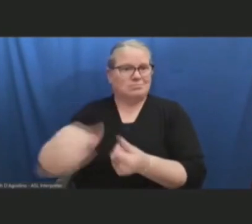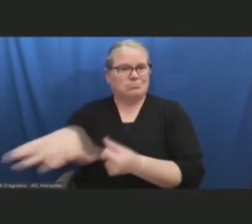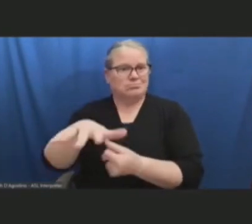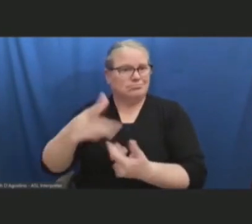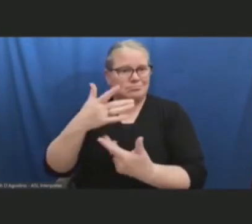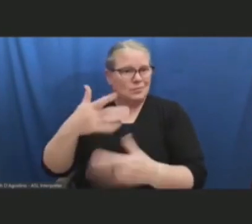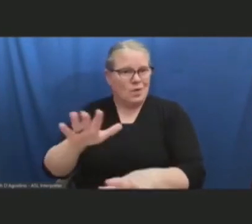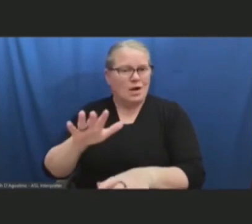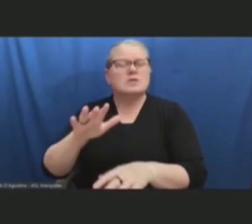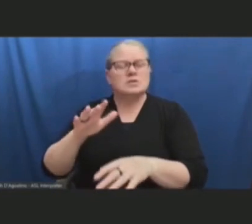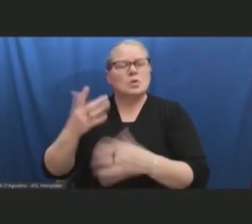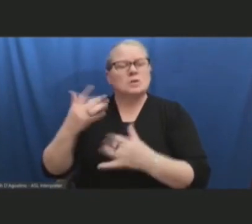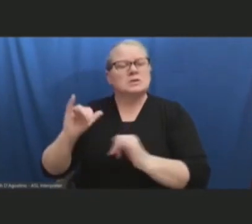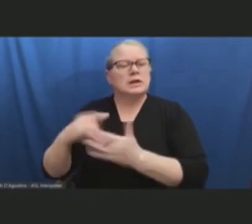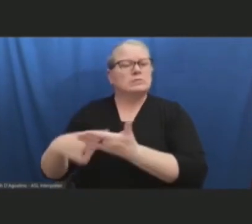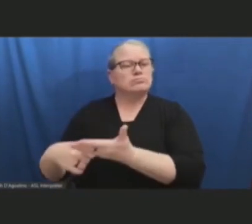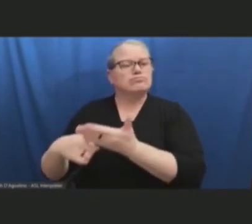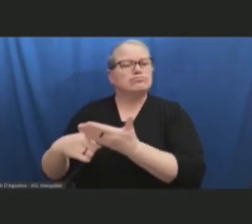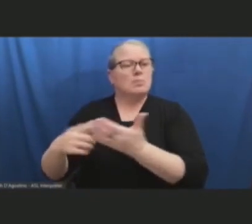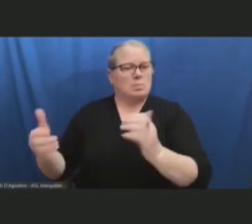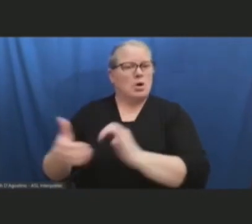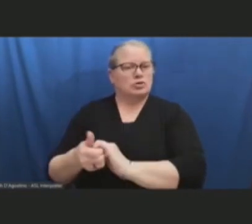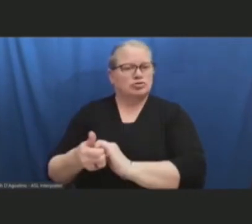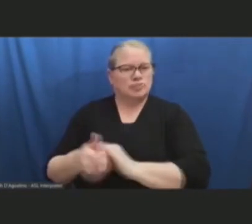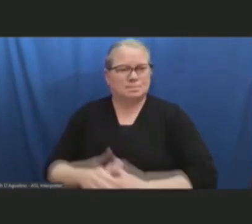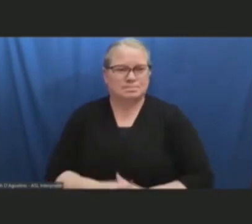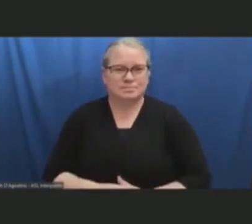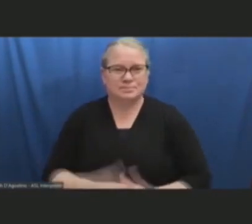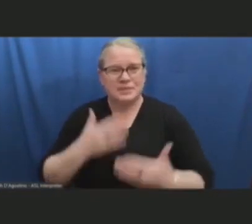the nature of a partnership. Thank you, Governor.